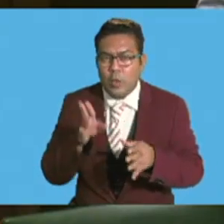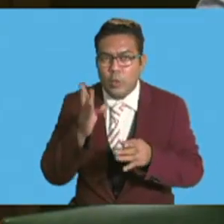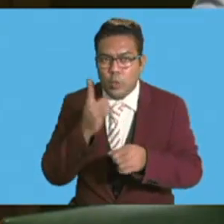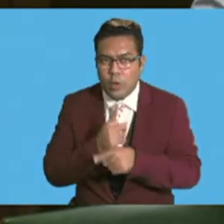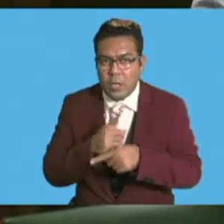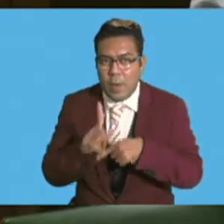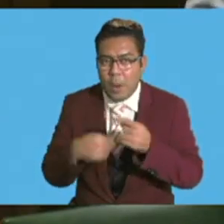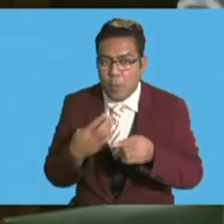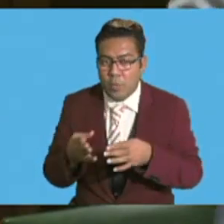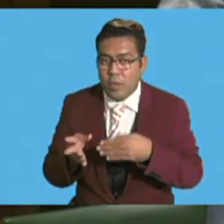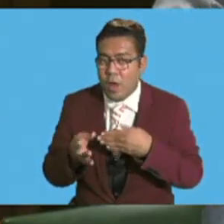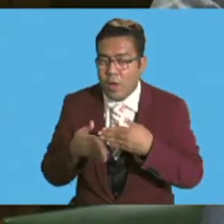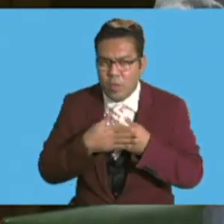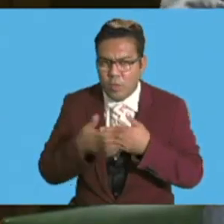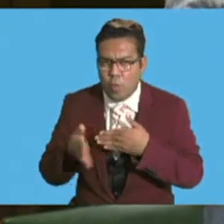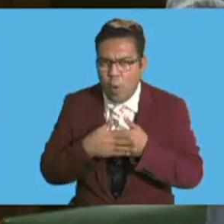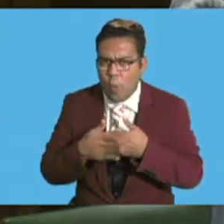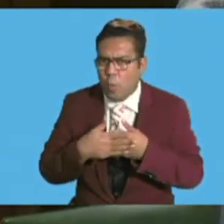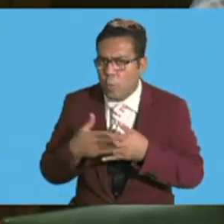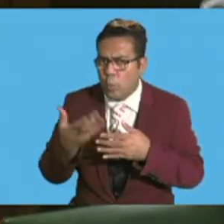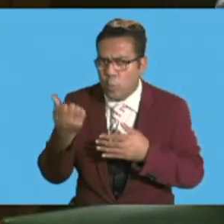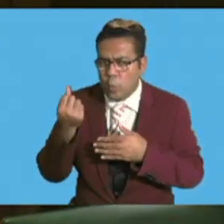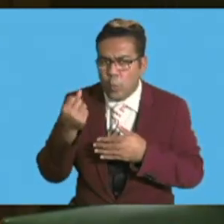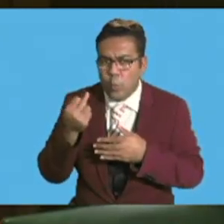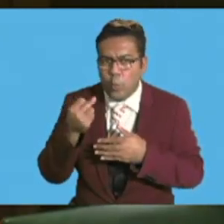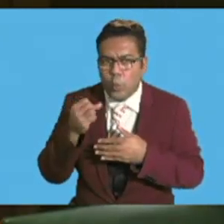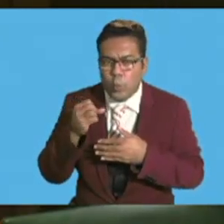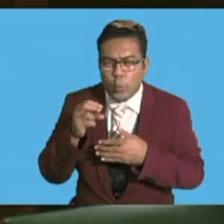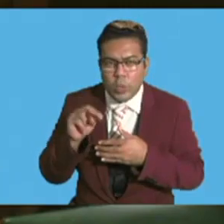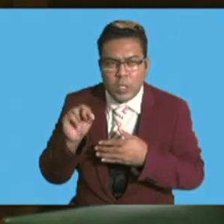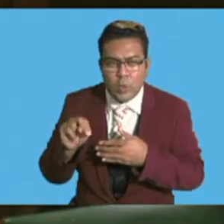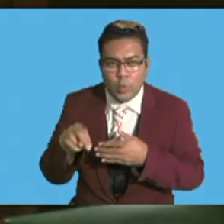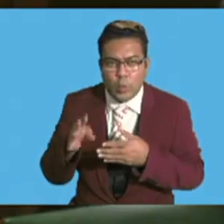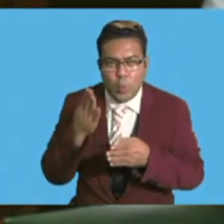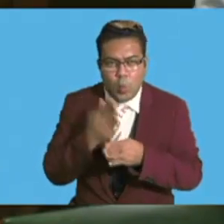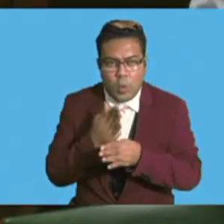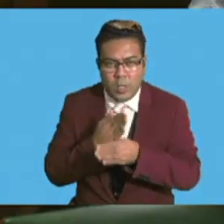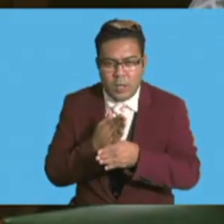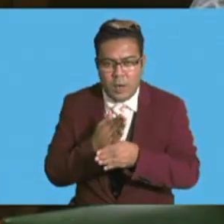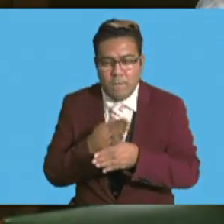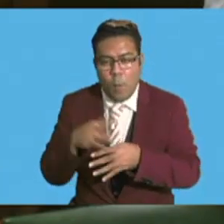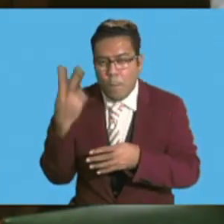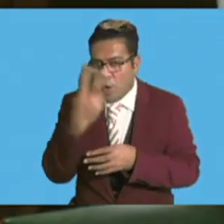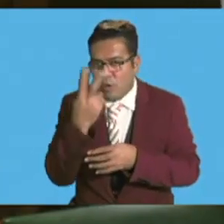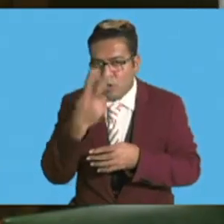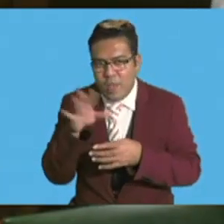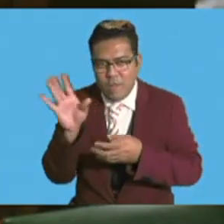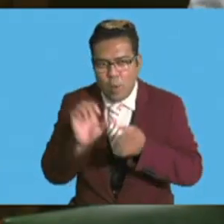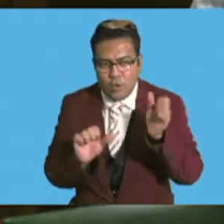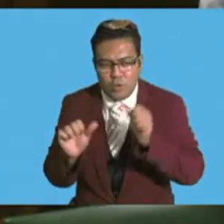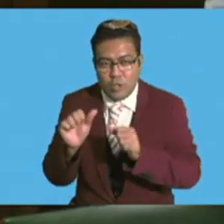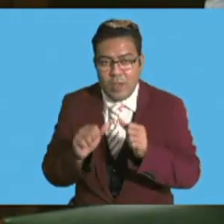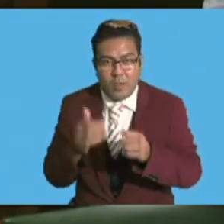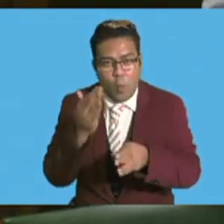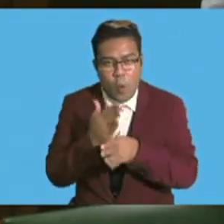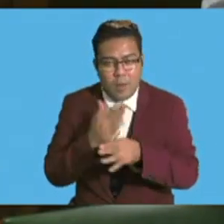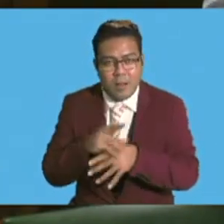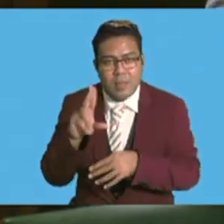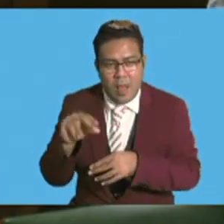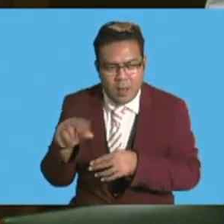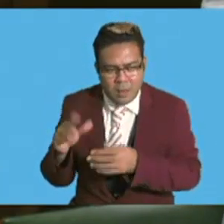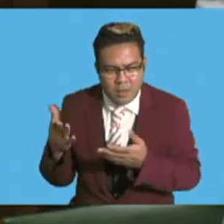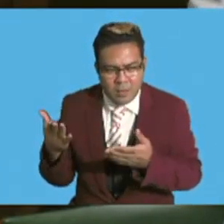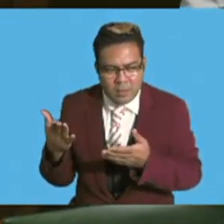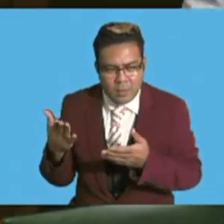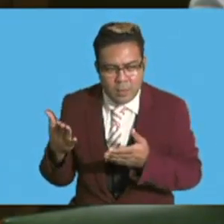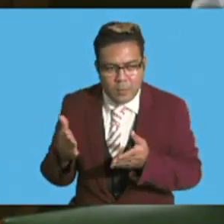is unacceptable, and it shows that we need to work on civil servants to make sure that they're doing their work in monitoring and evaluation and ensuring that works are done. And we've